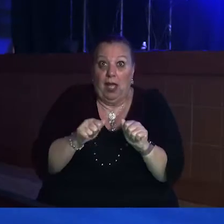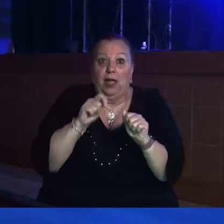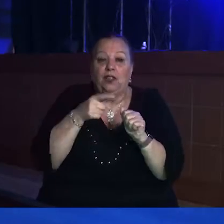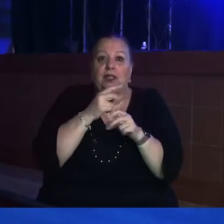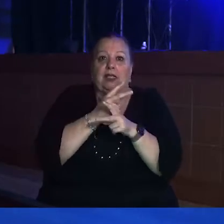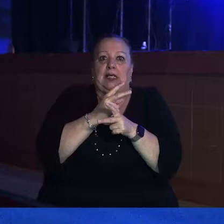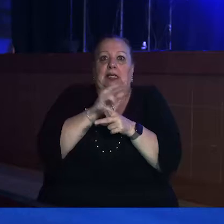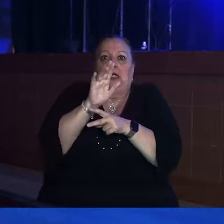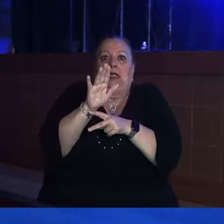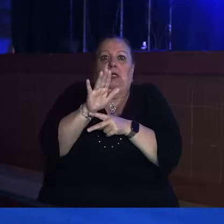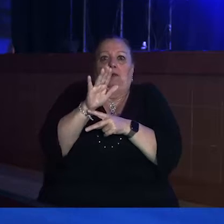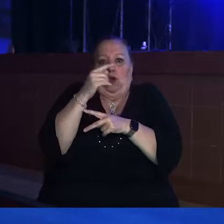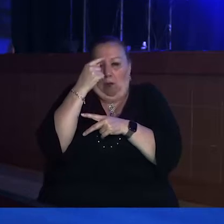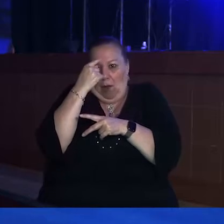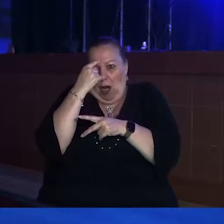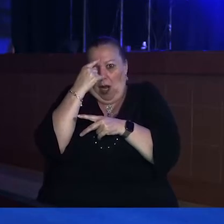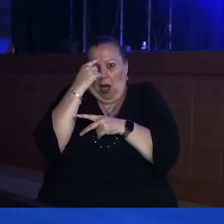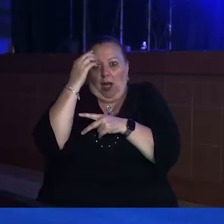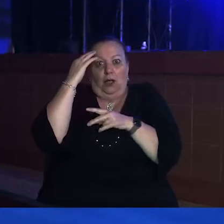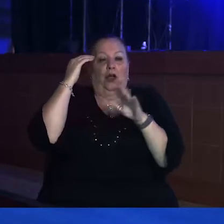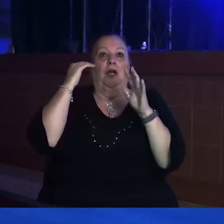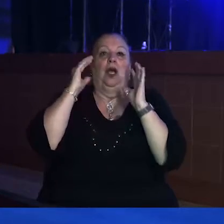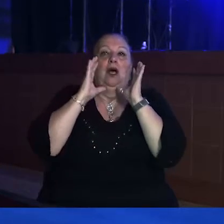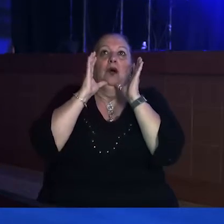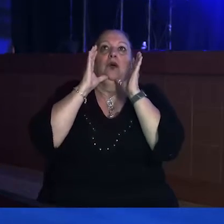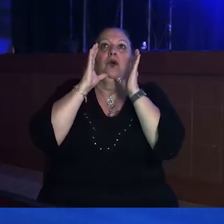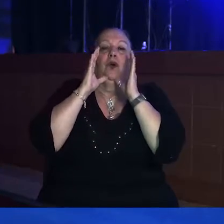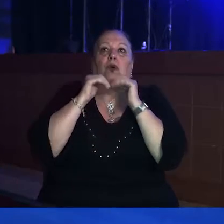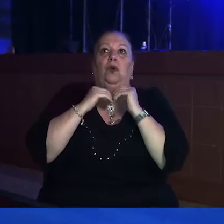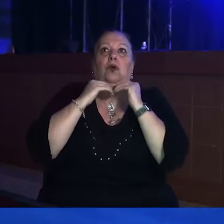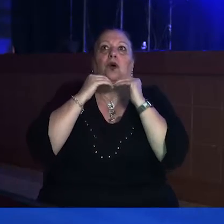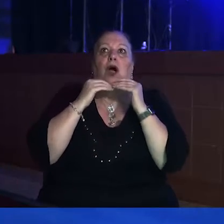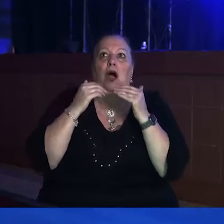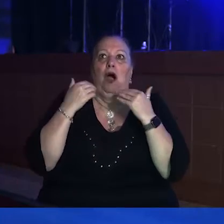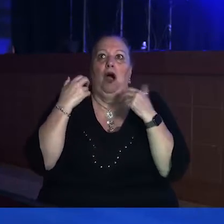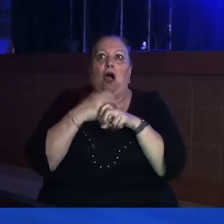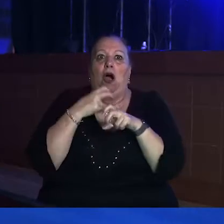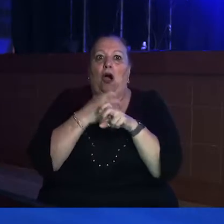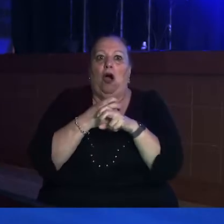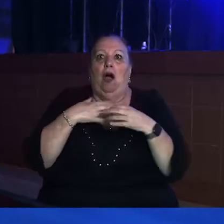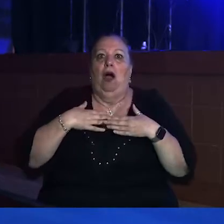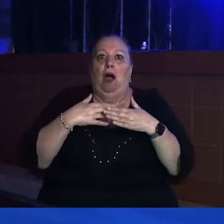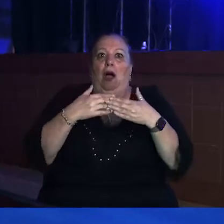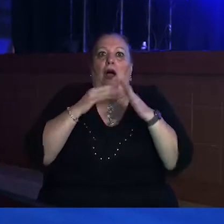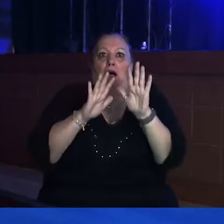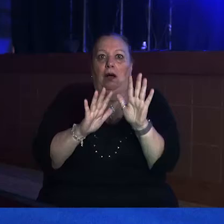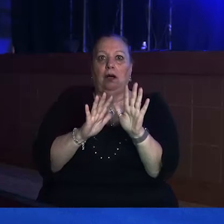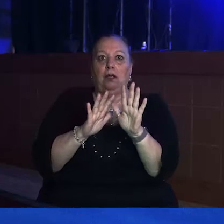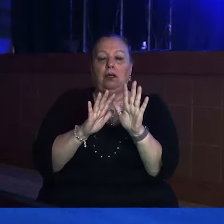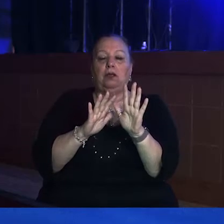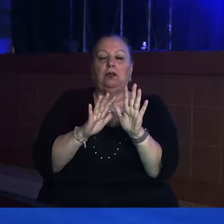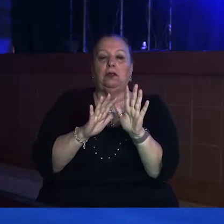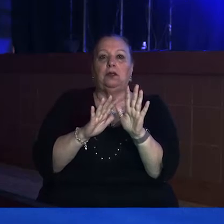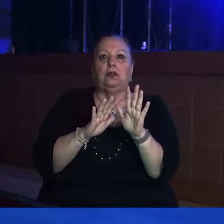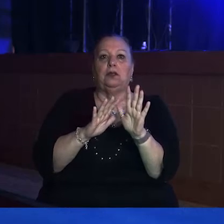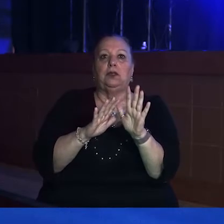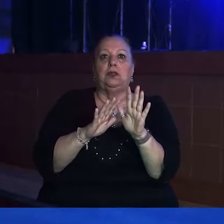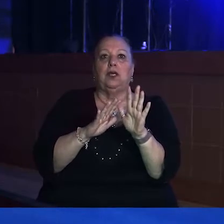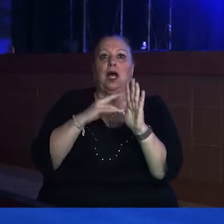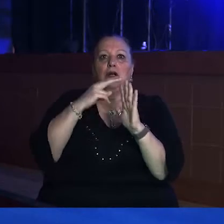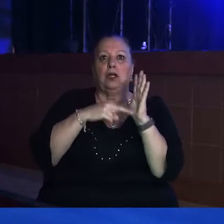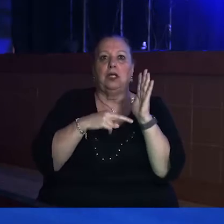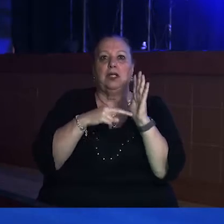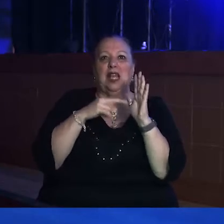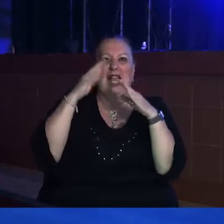your mind, your head above the water line. The latest stat show that some kind of anxiety